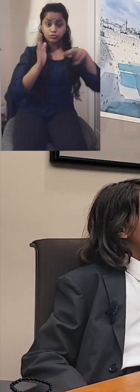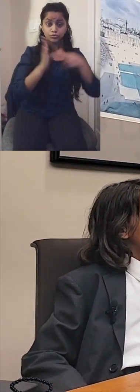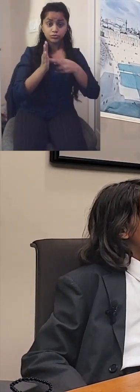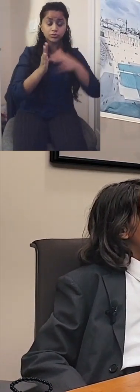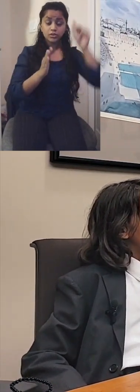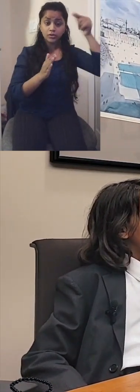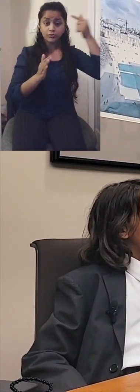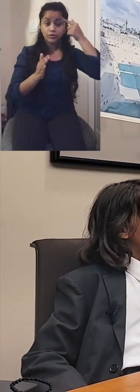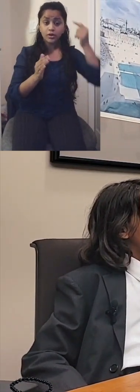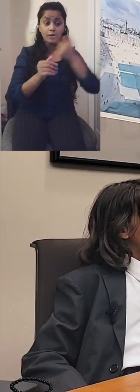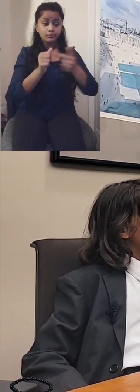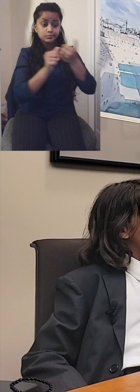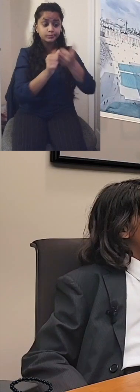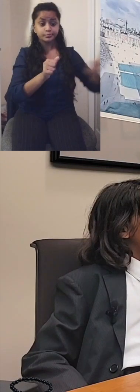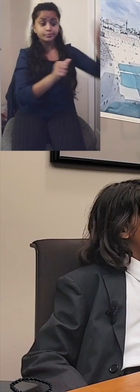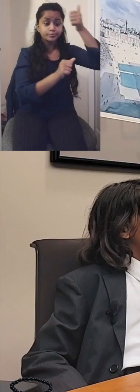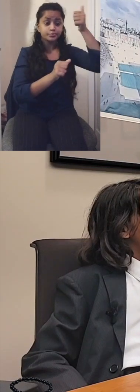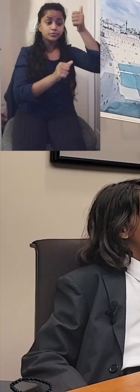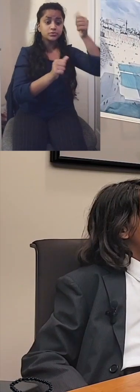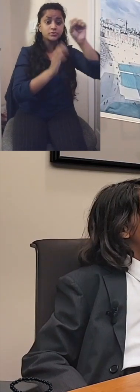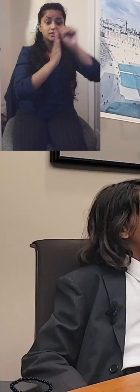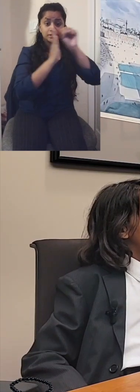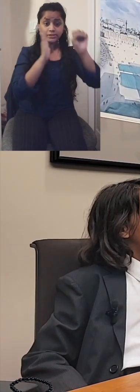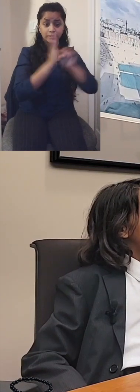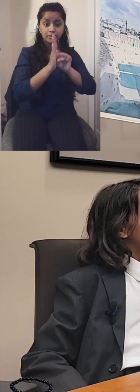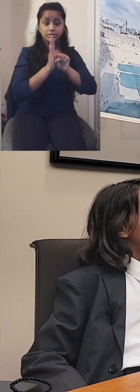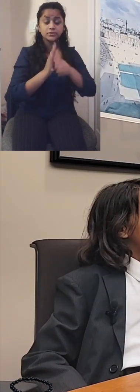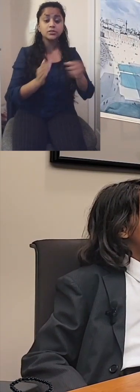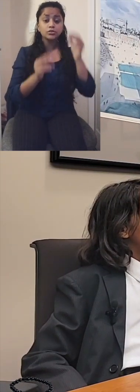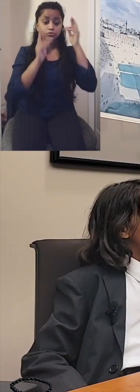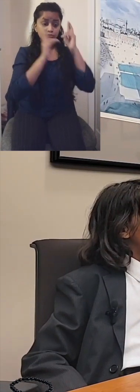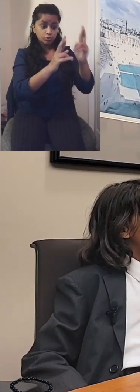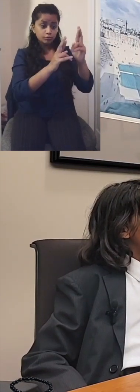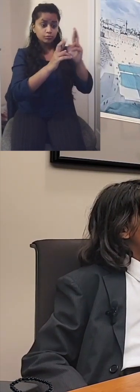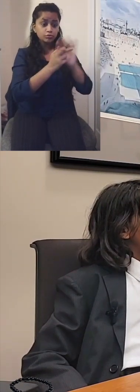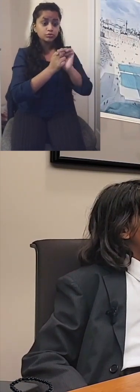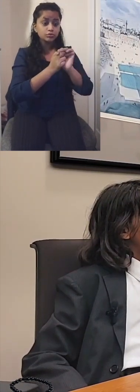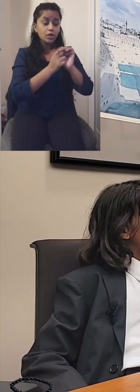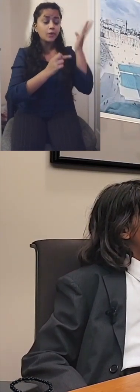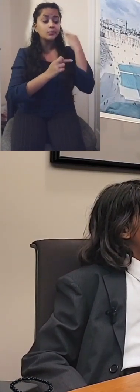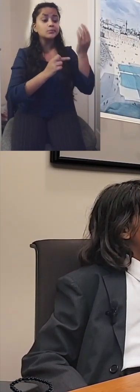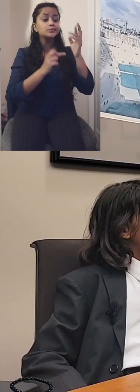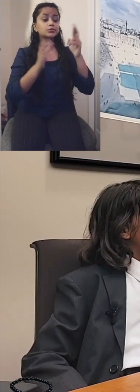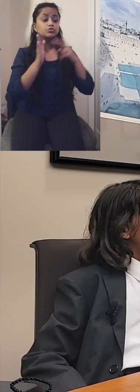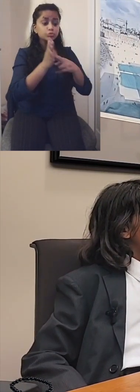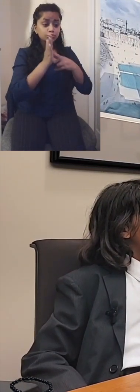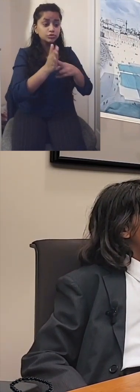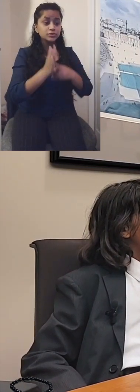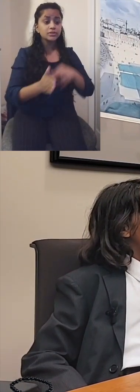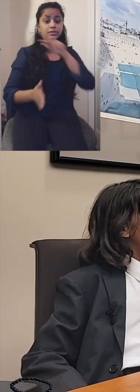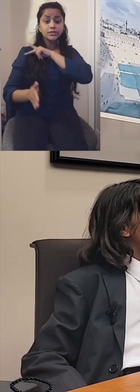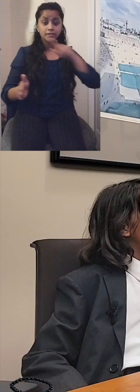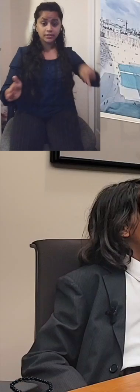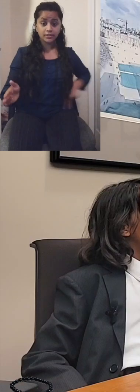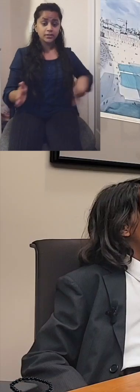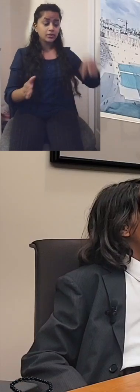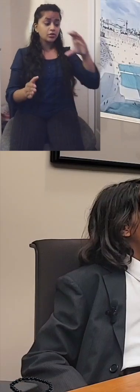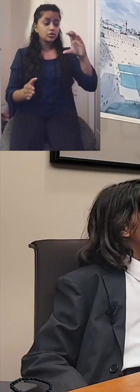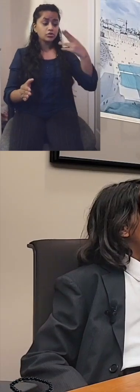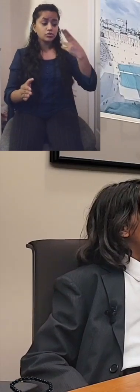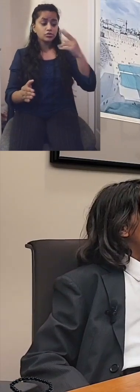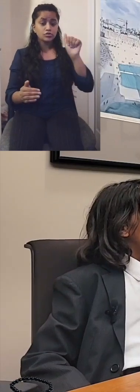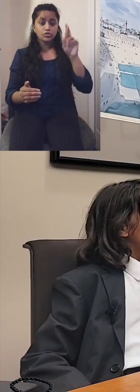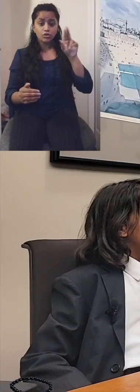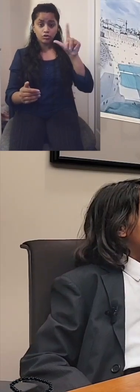the head of state, representing His Majesty King Charles. Then the deputy governor,